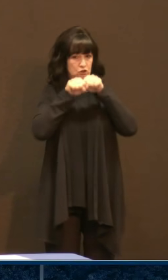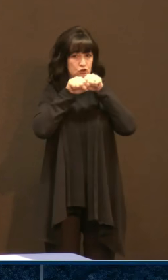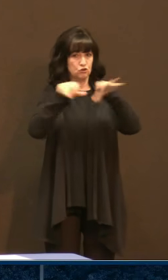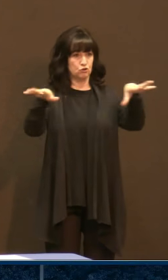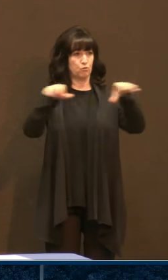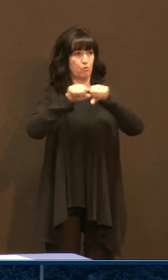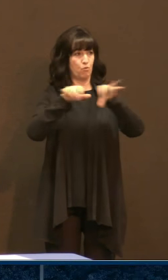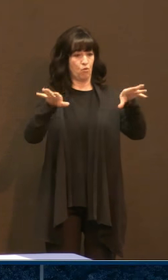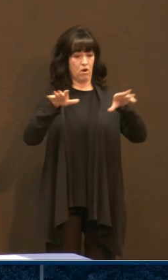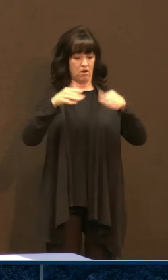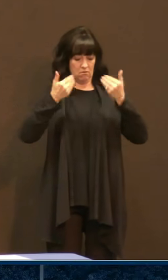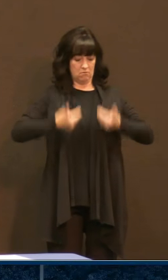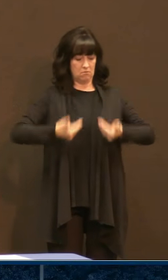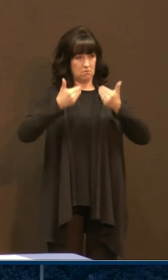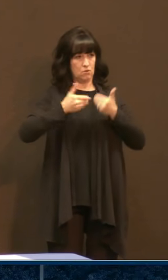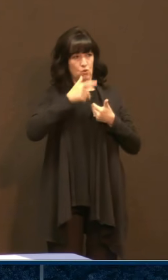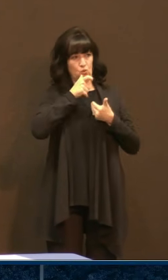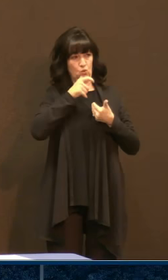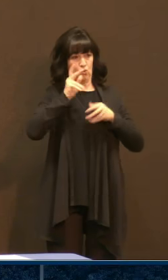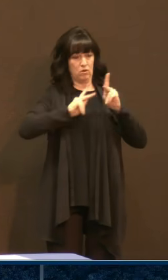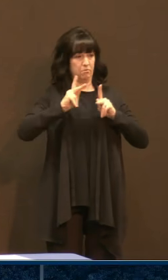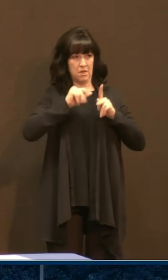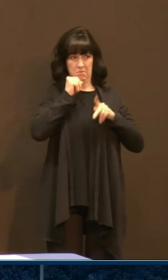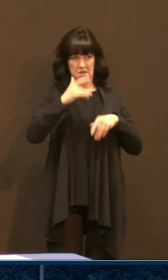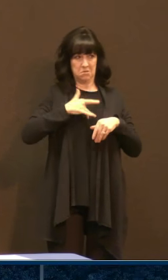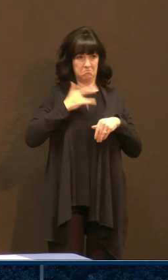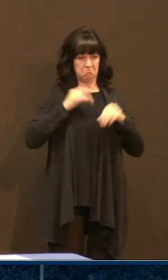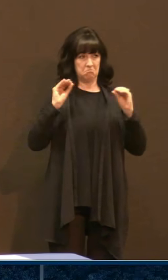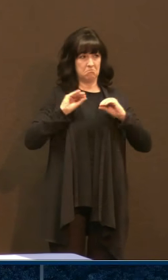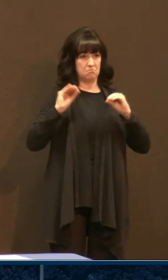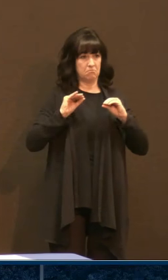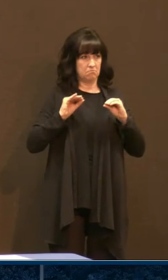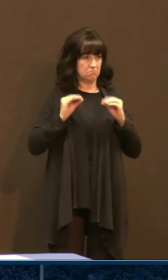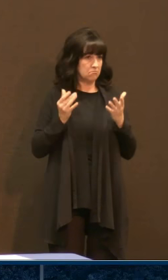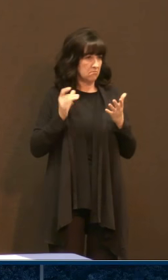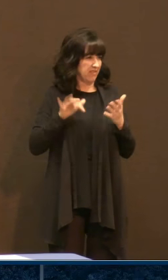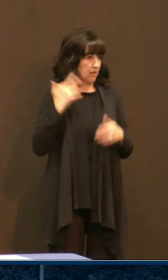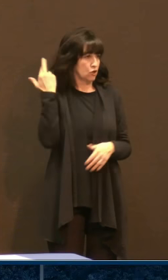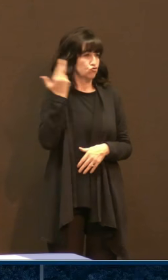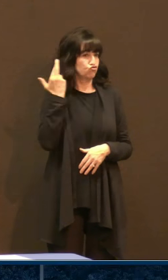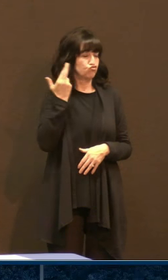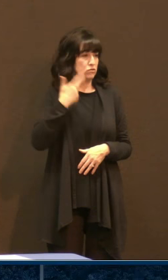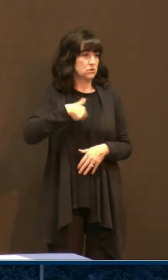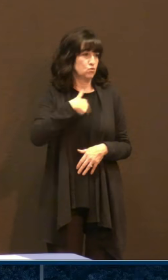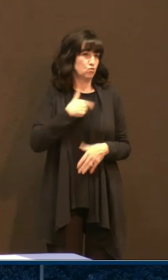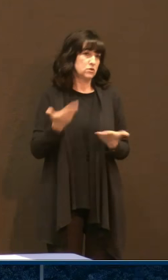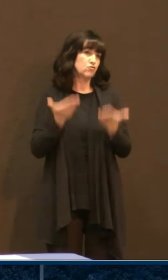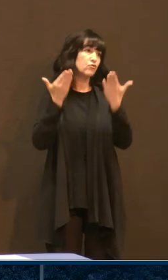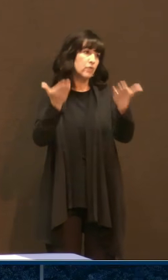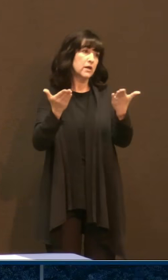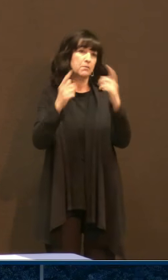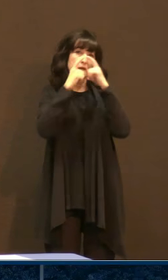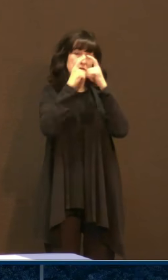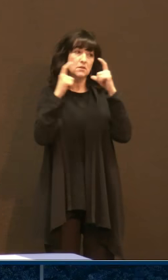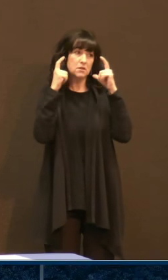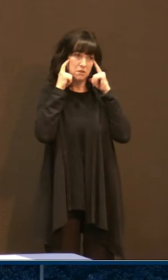asymptomatic patients or carriers. And so we've moved towards recommending that masks be worn. And, I would just